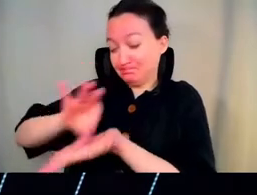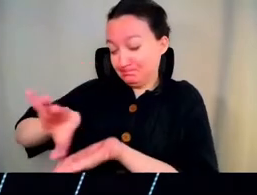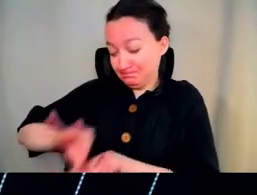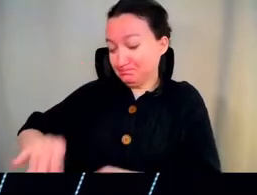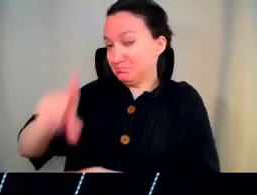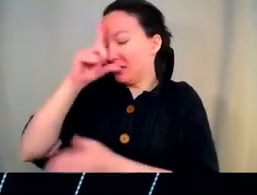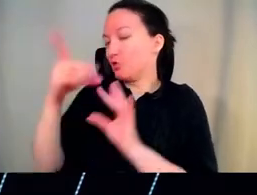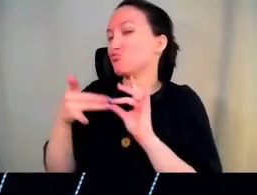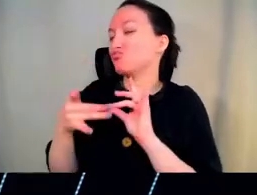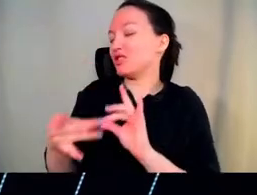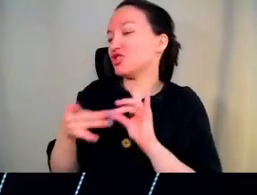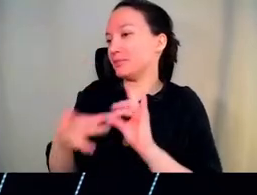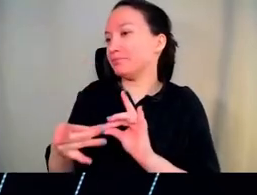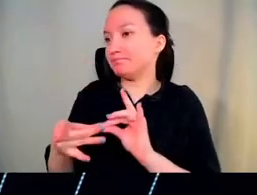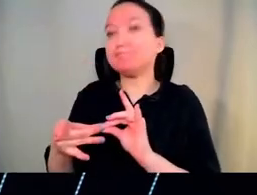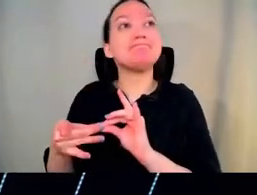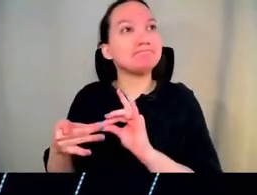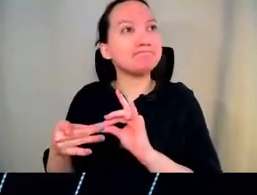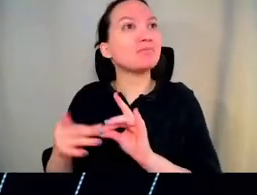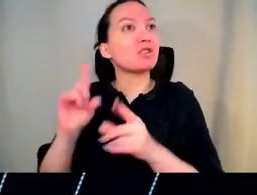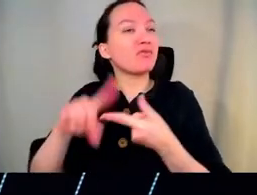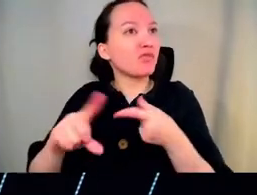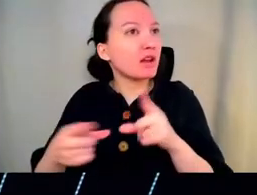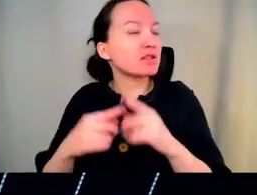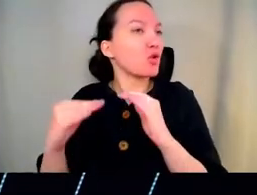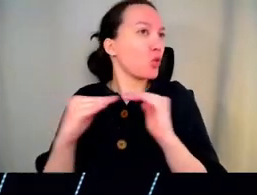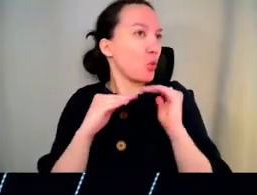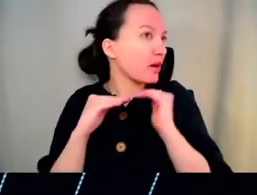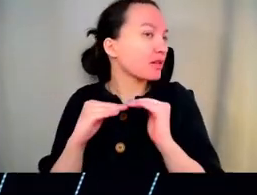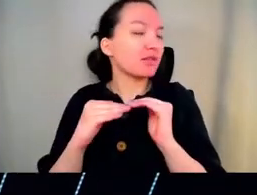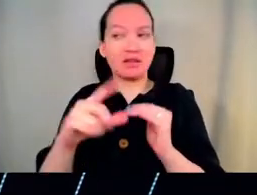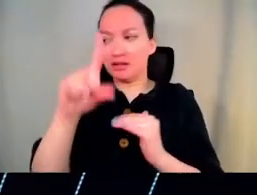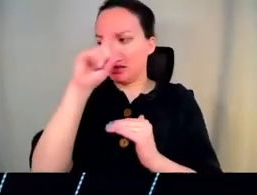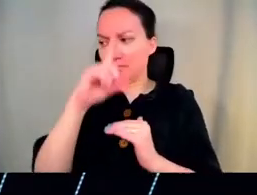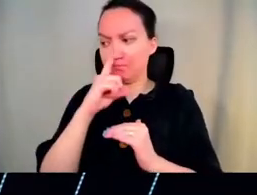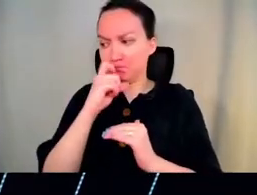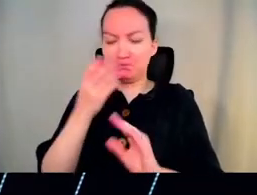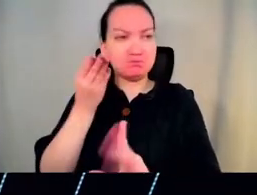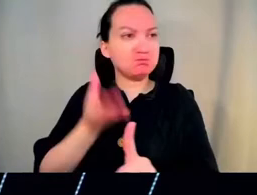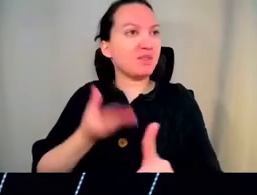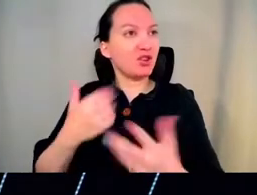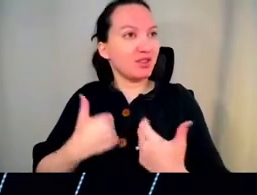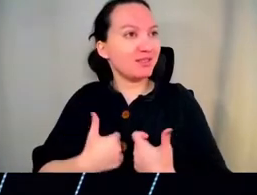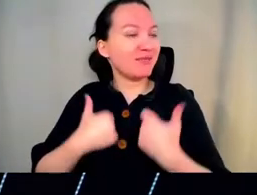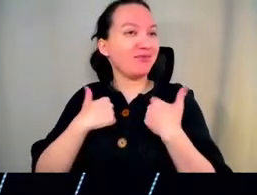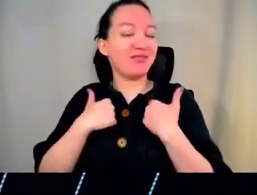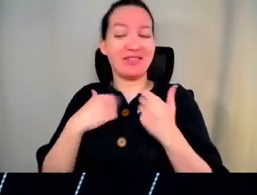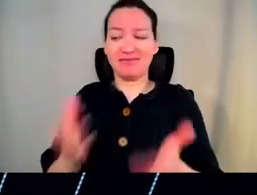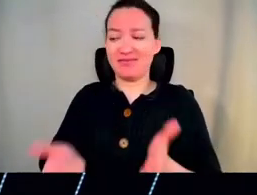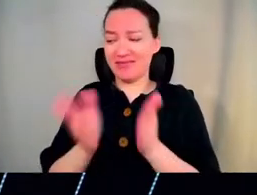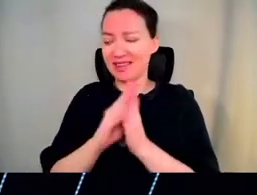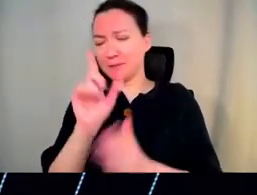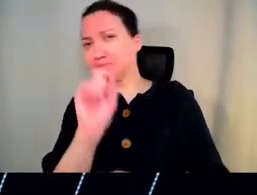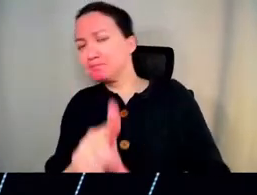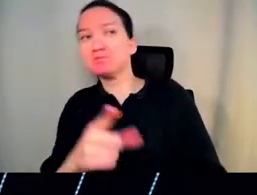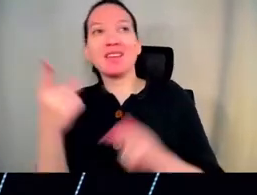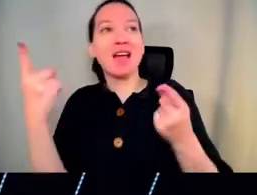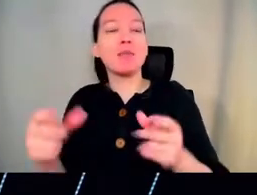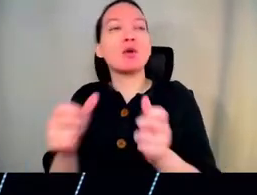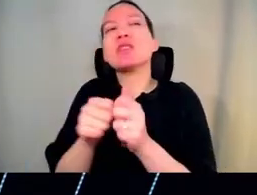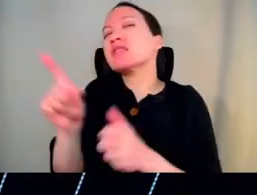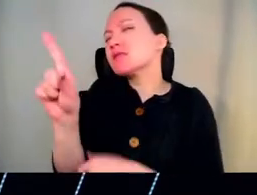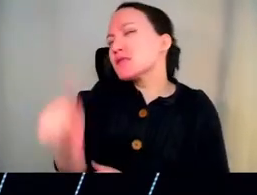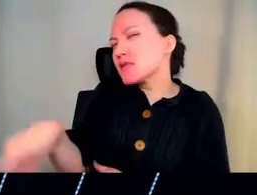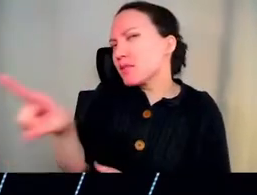our relationships. Think about your friends, think about coworkers, think about whoever in your life and ask the question, okay, when I'm with them, do